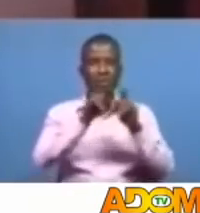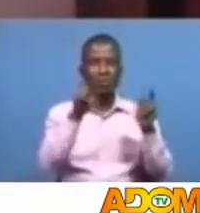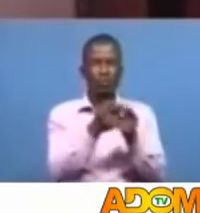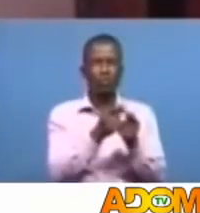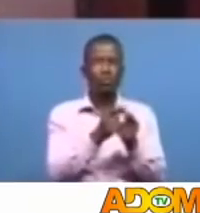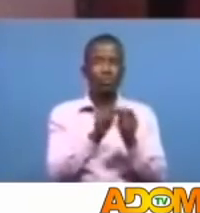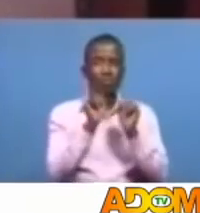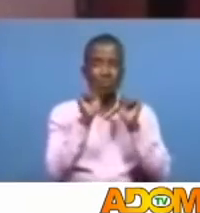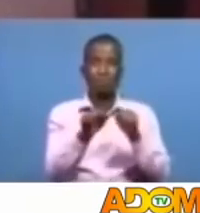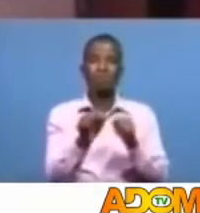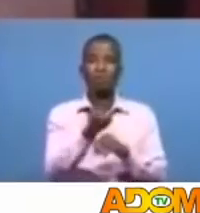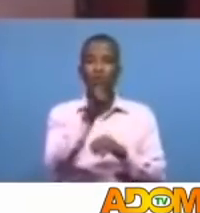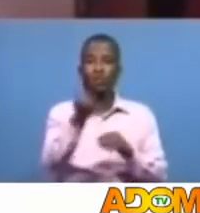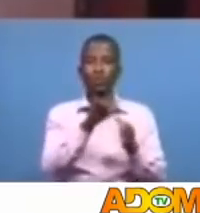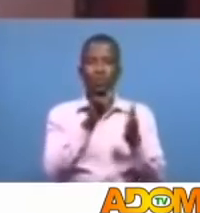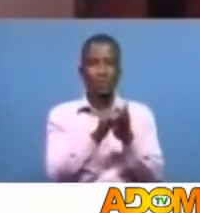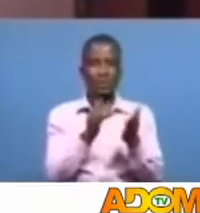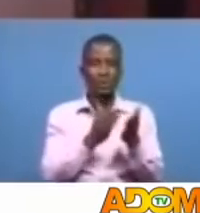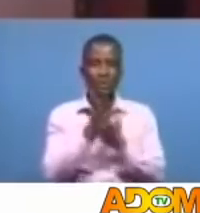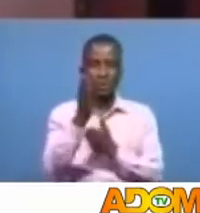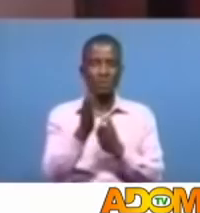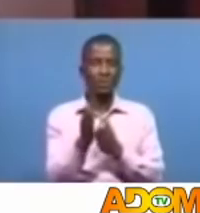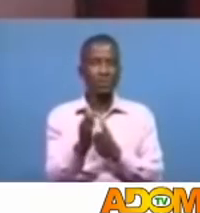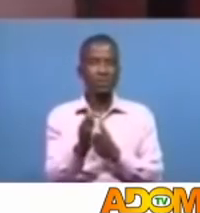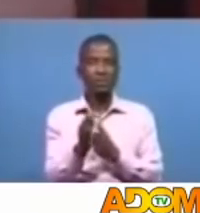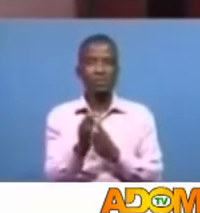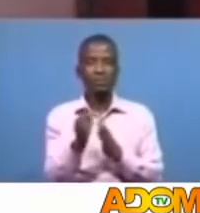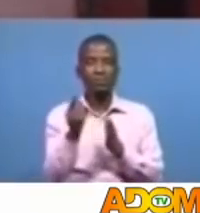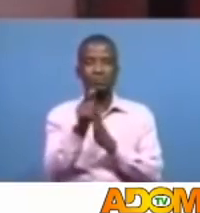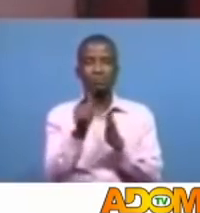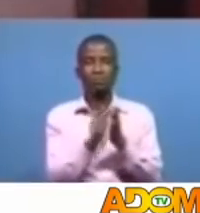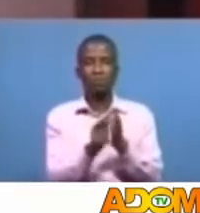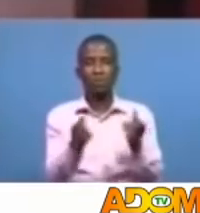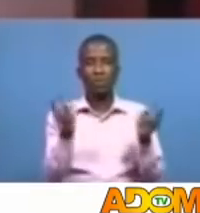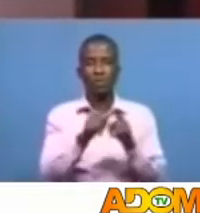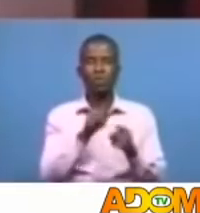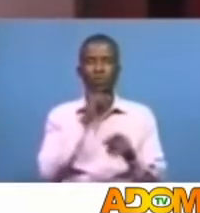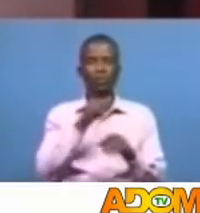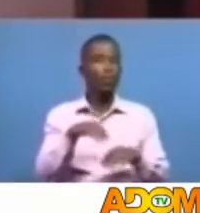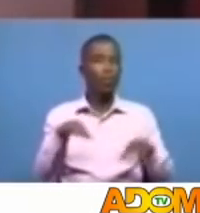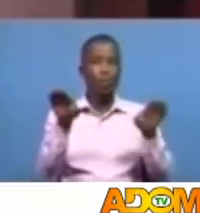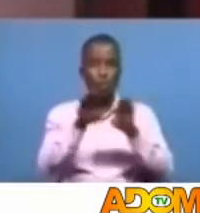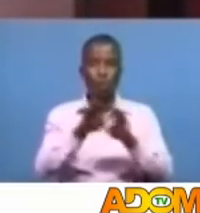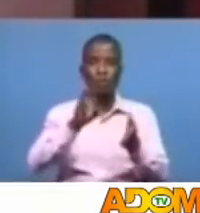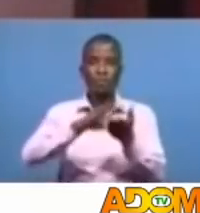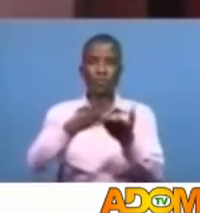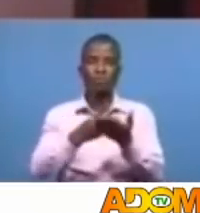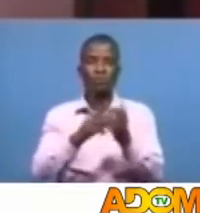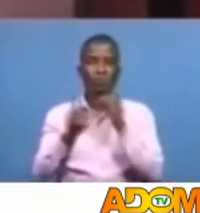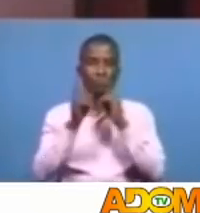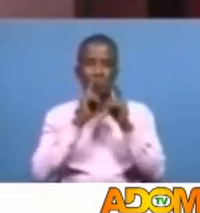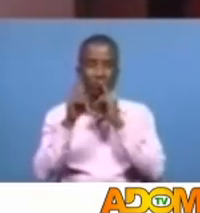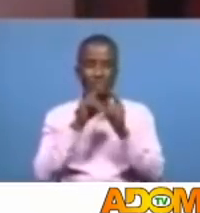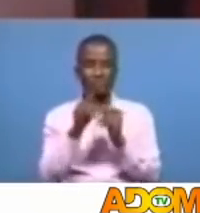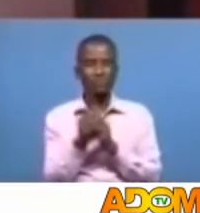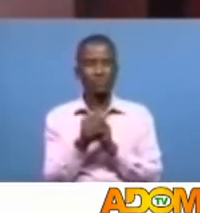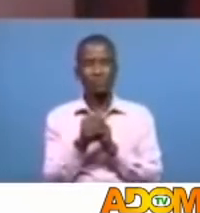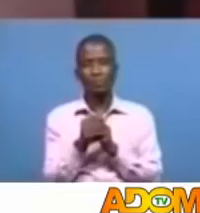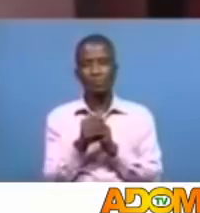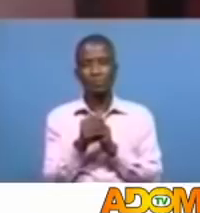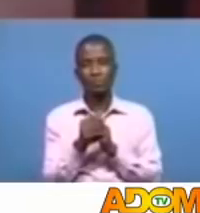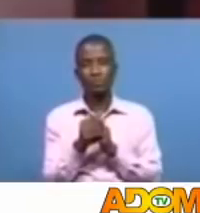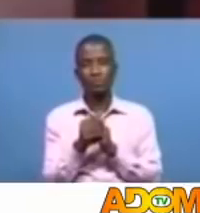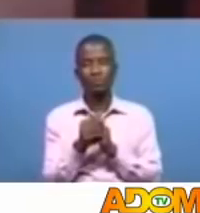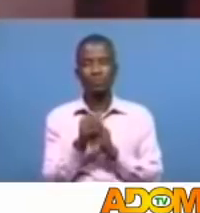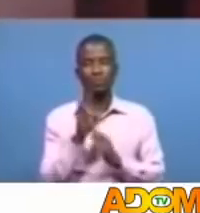only exercise that right when he has not closed his case. That's what it means.